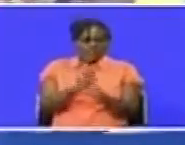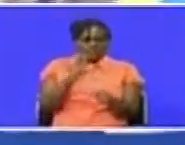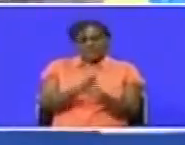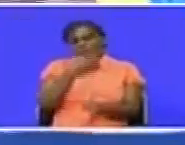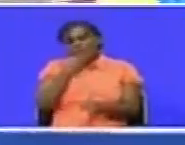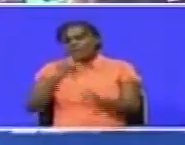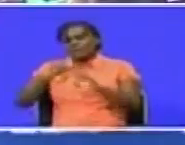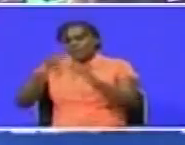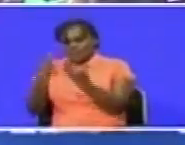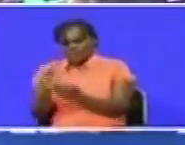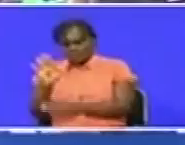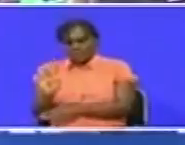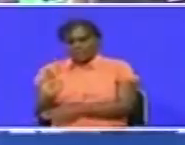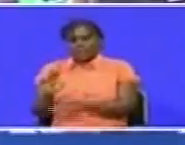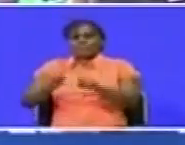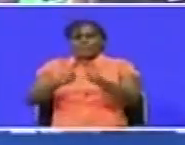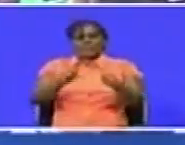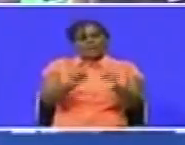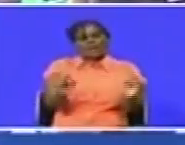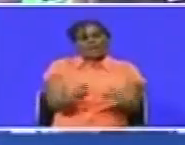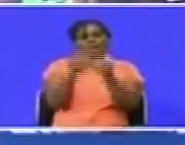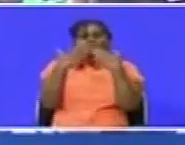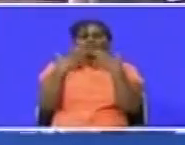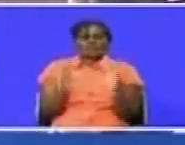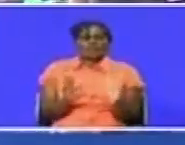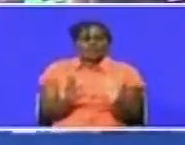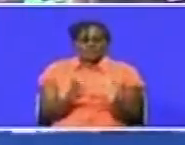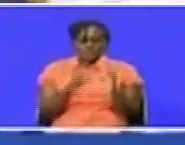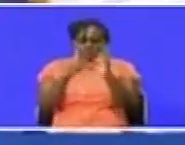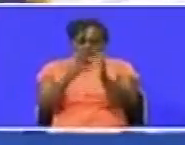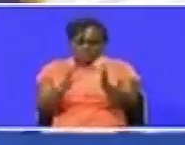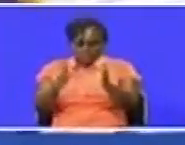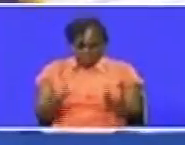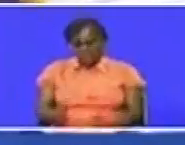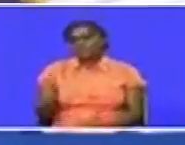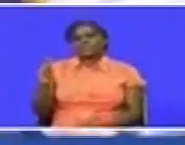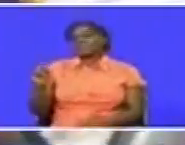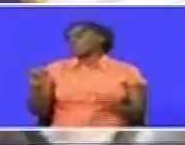and his family, the damage has already been done. Dorcas Wangira, KTN News, Nairobi.